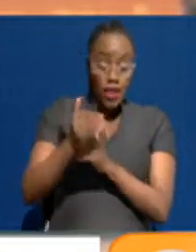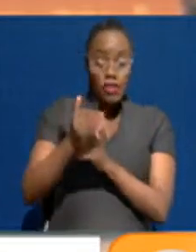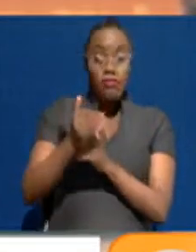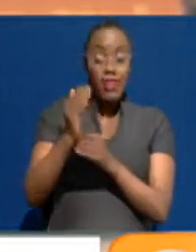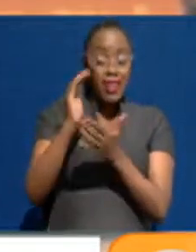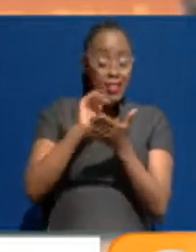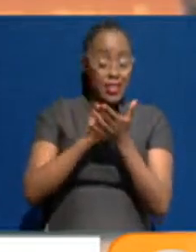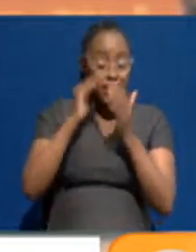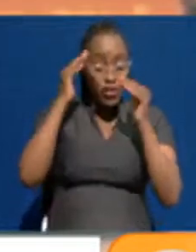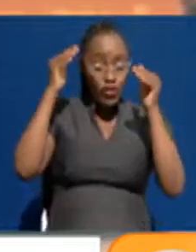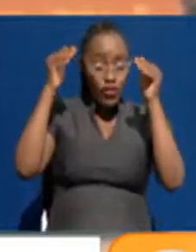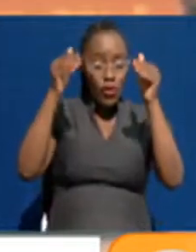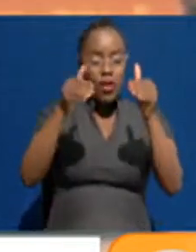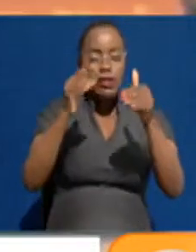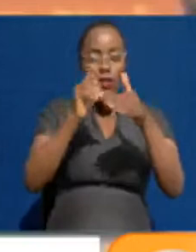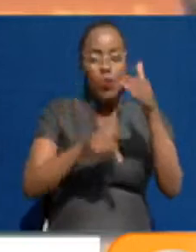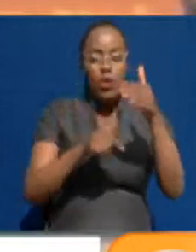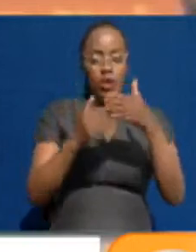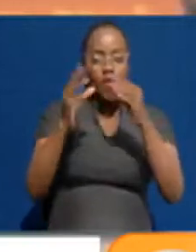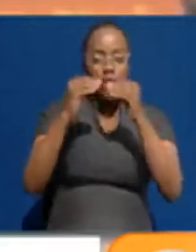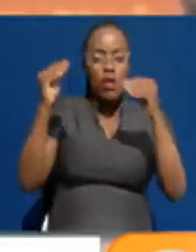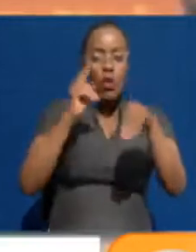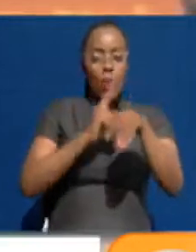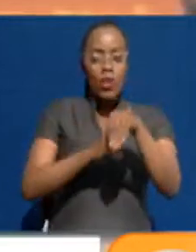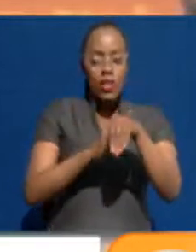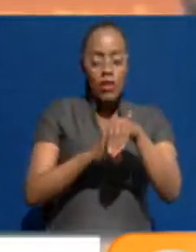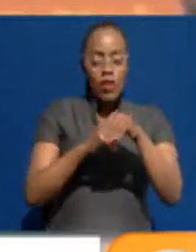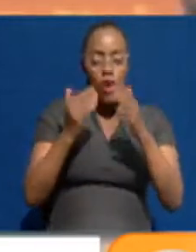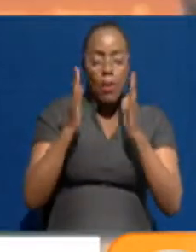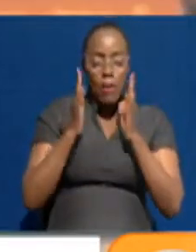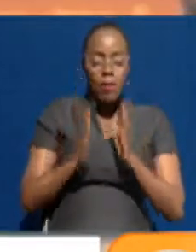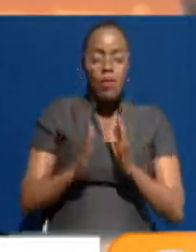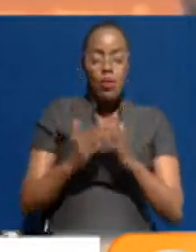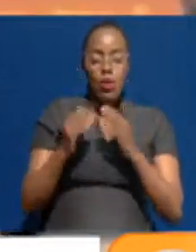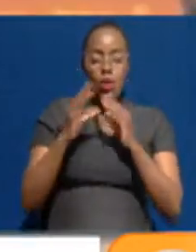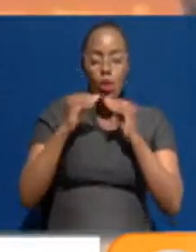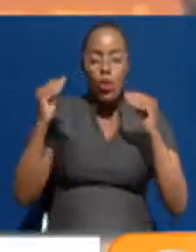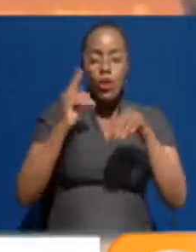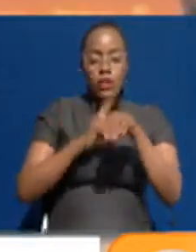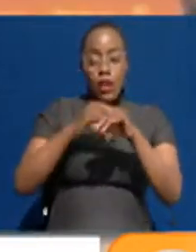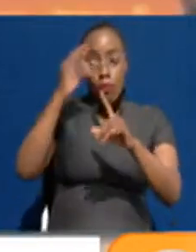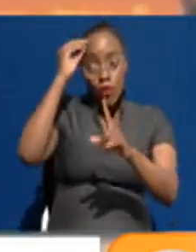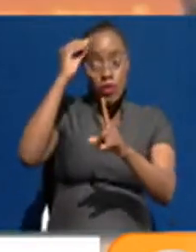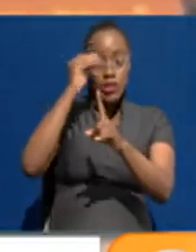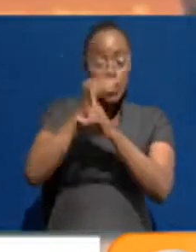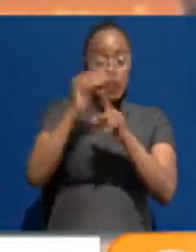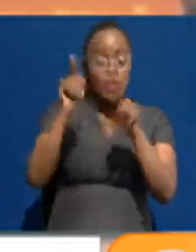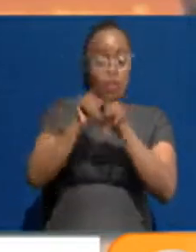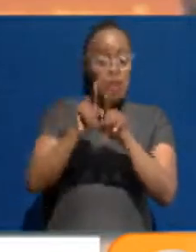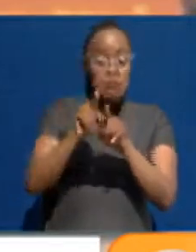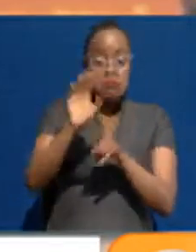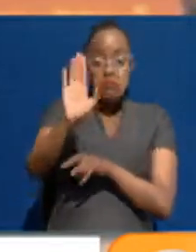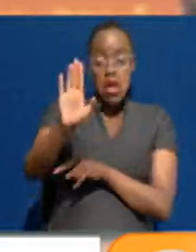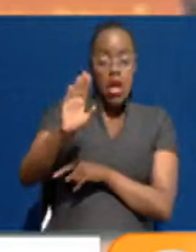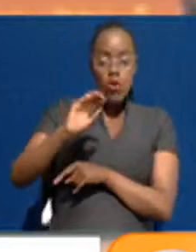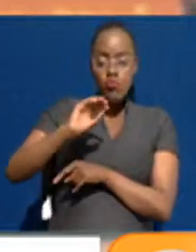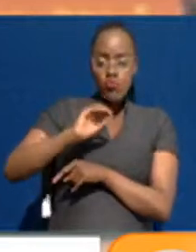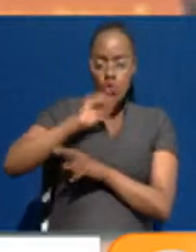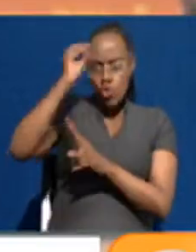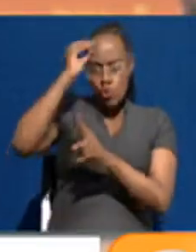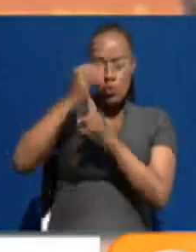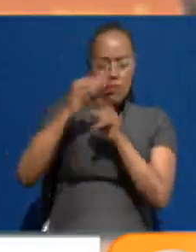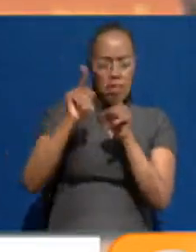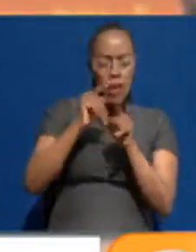Again, focusing on your long-term, your personal long-term objectives. Your objectives are not the same as mine. Yeah, yeah.